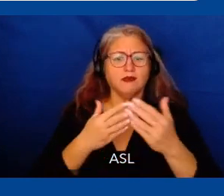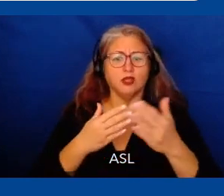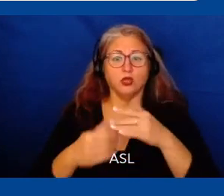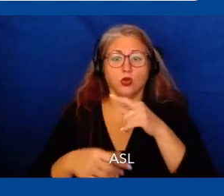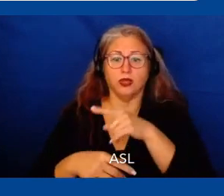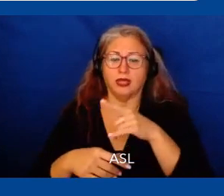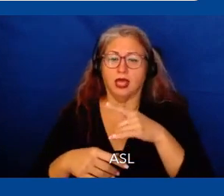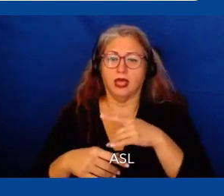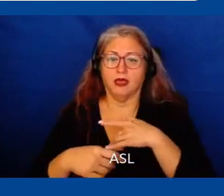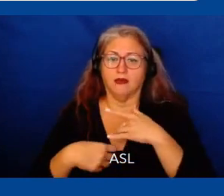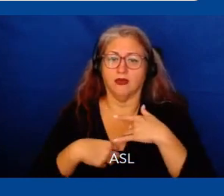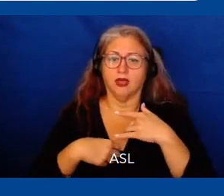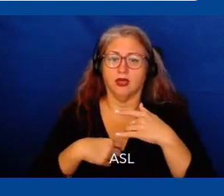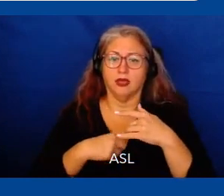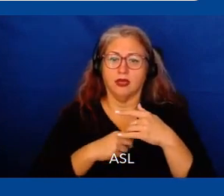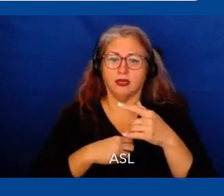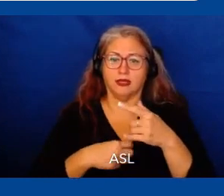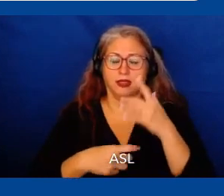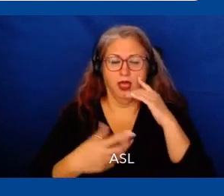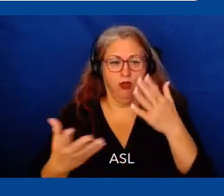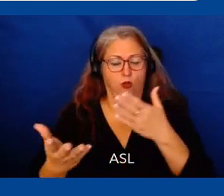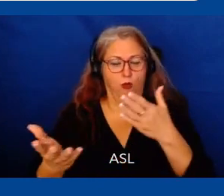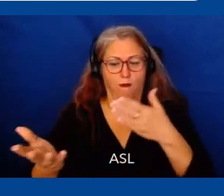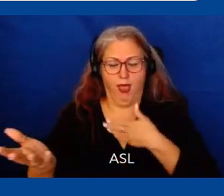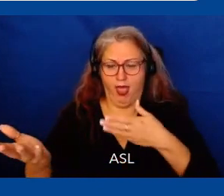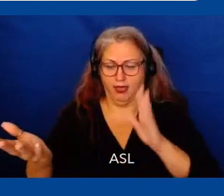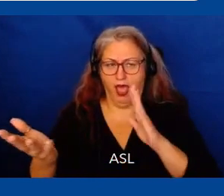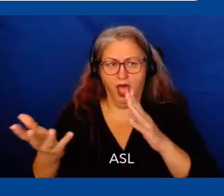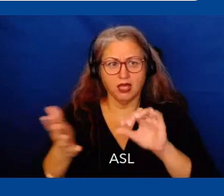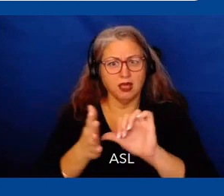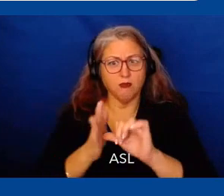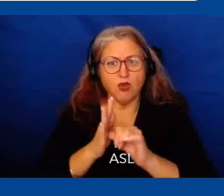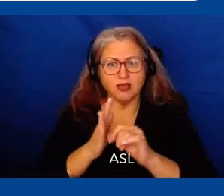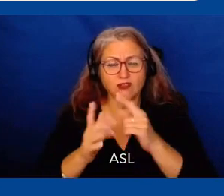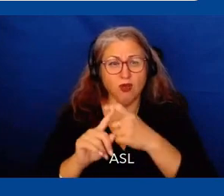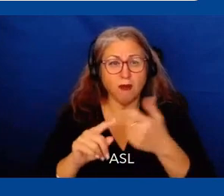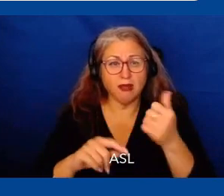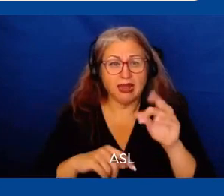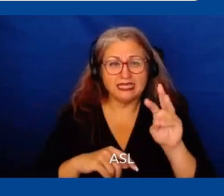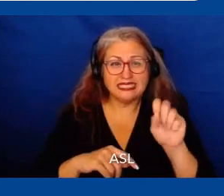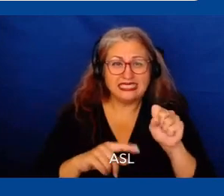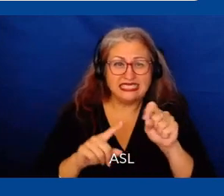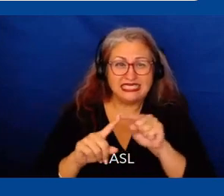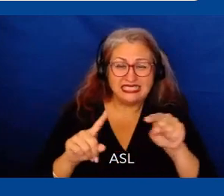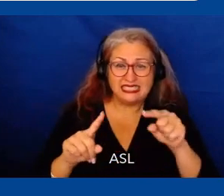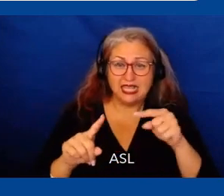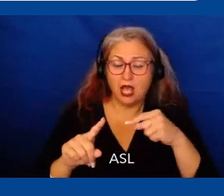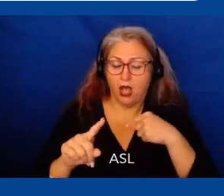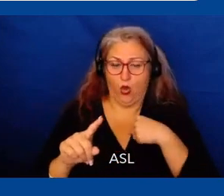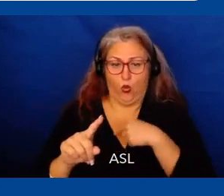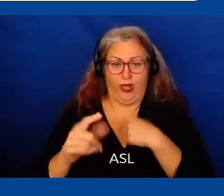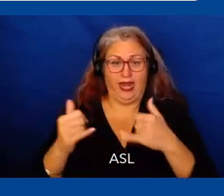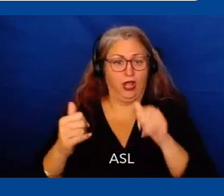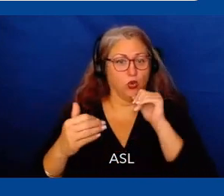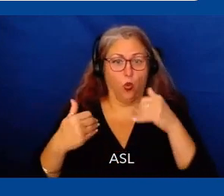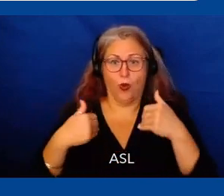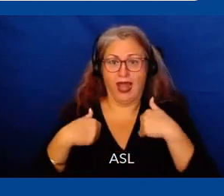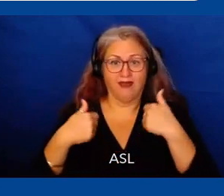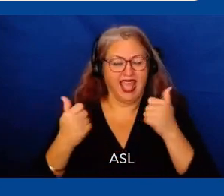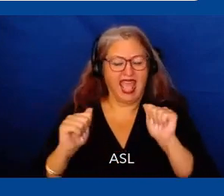that my God, this is like so impressive because it's from the 60s and we don't have any